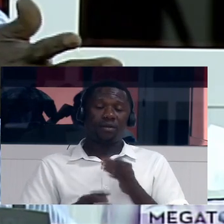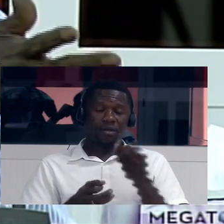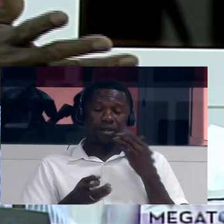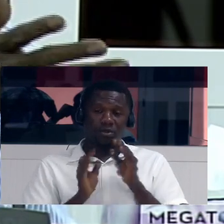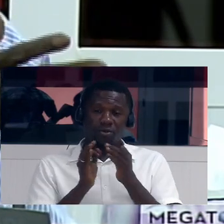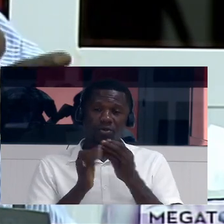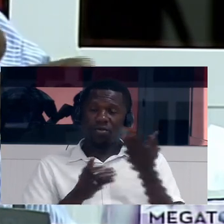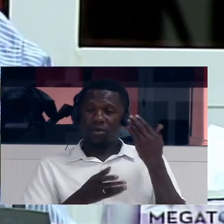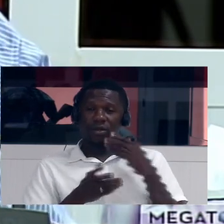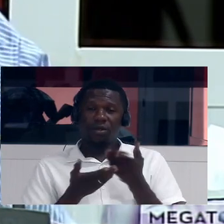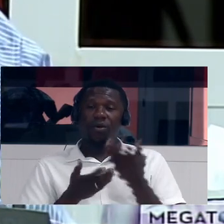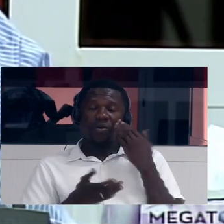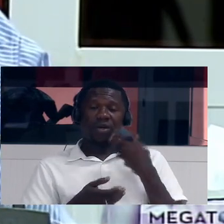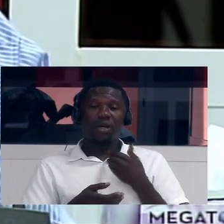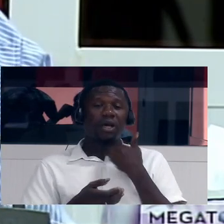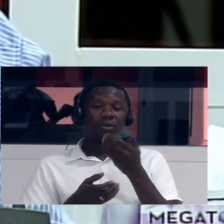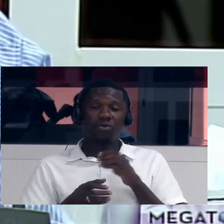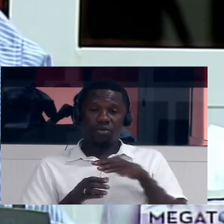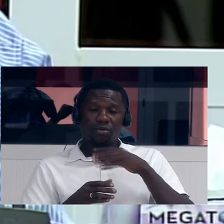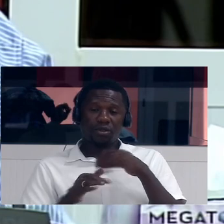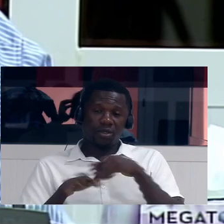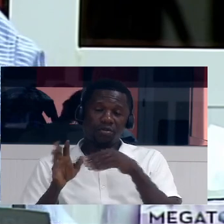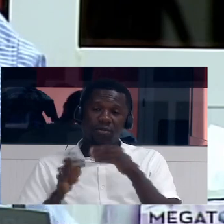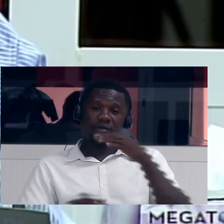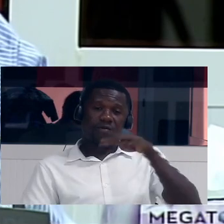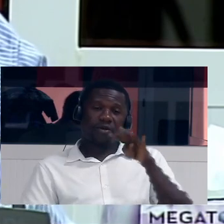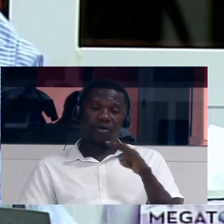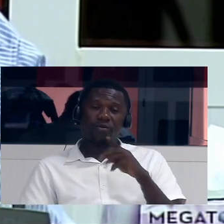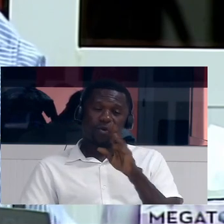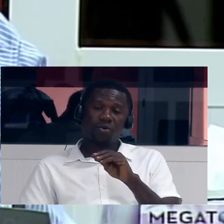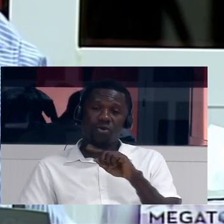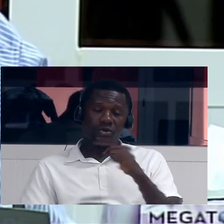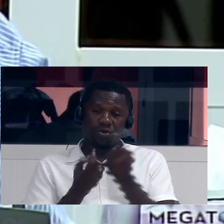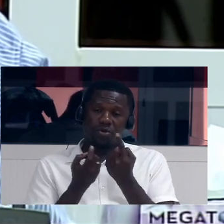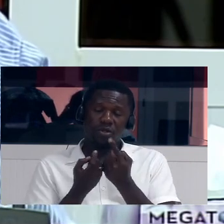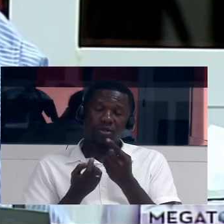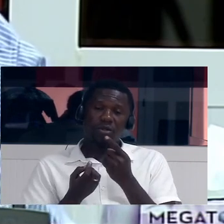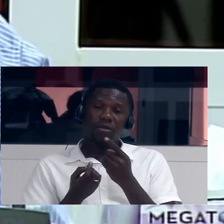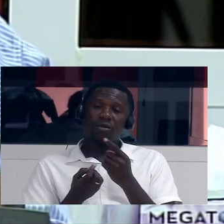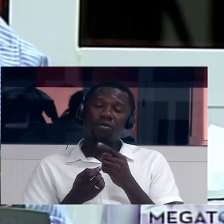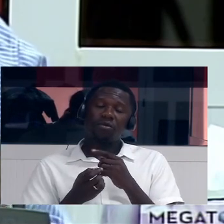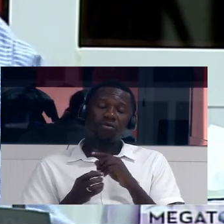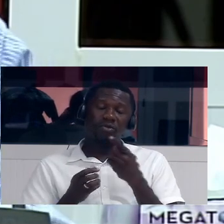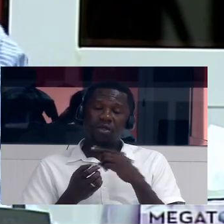earlier, when I was asked to dismiss 14 for doing nothing wrong, and I refused, okay,